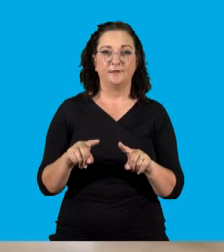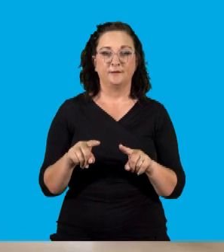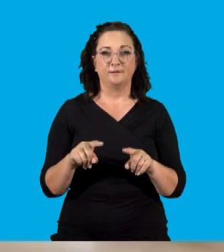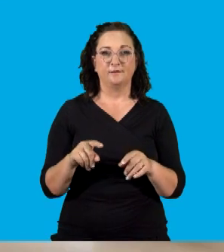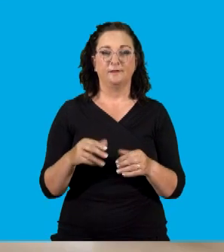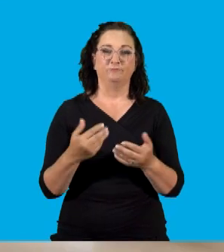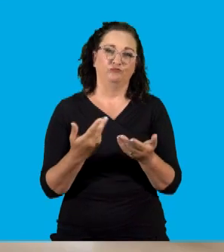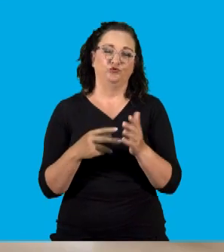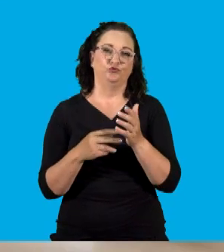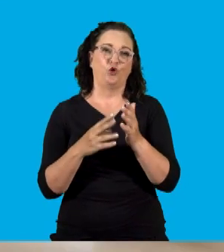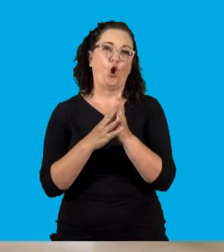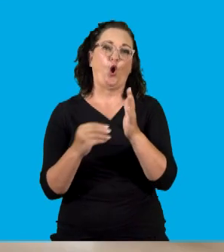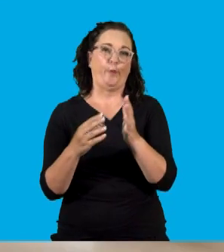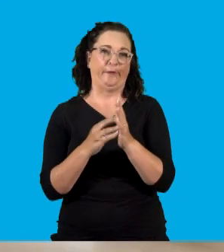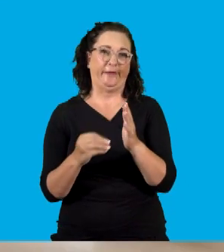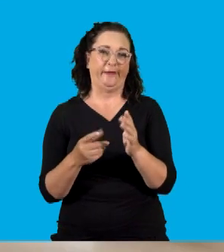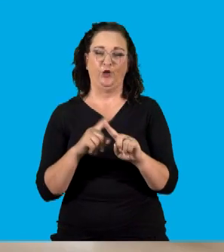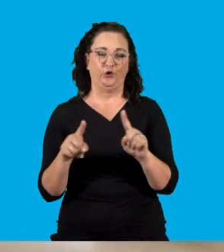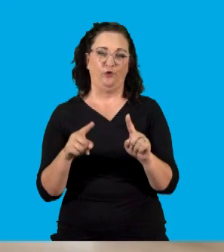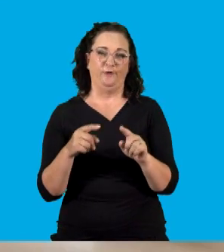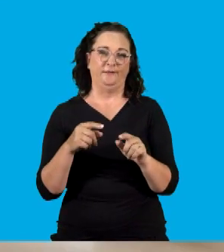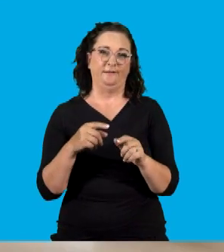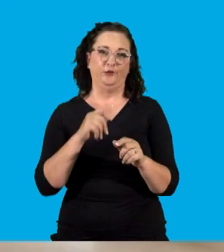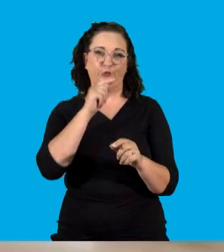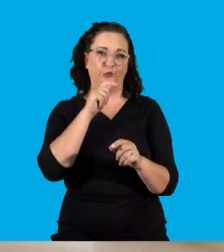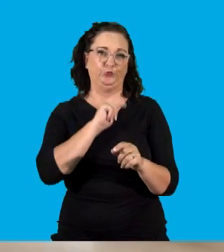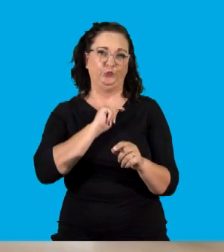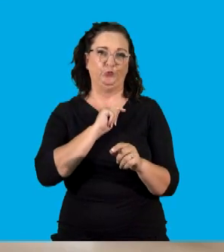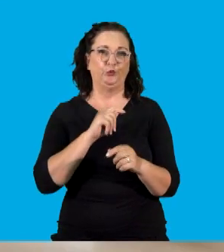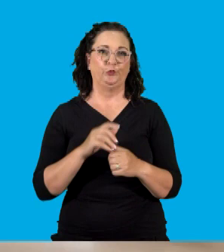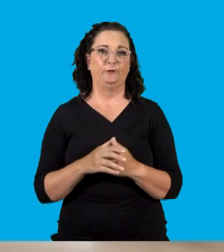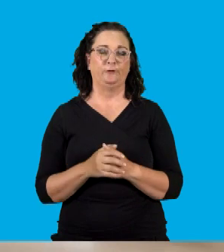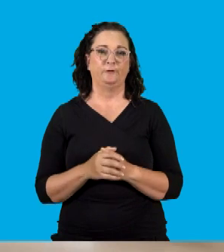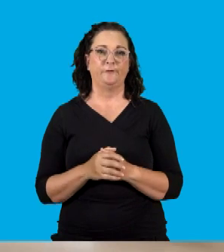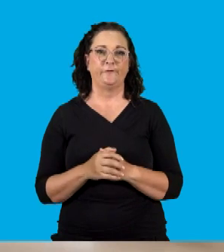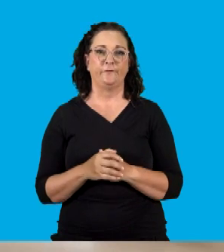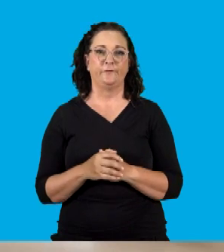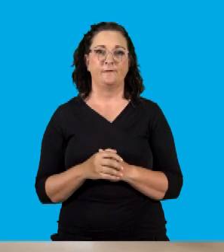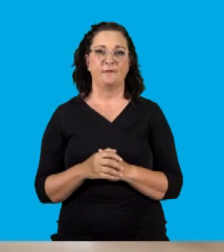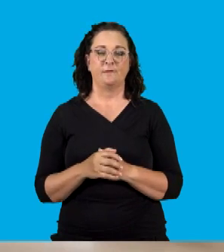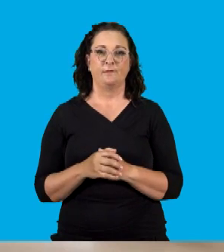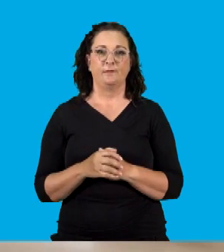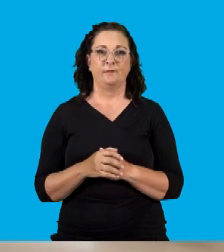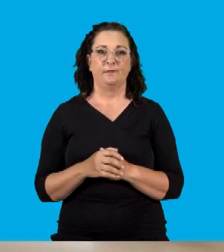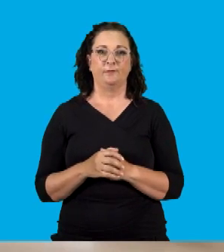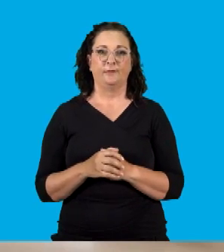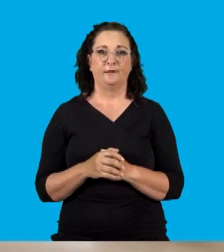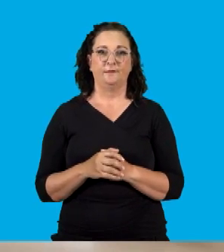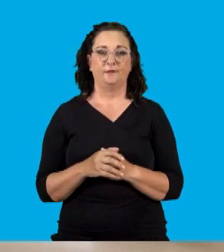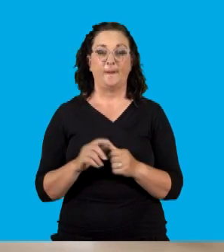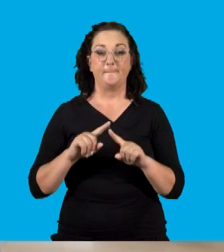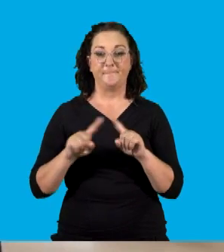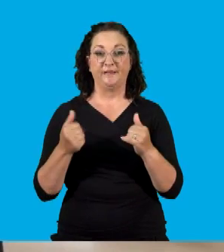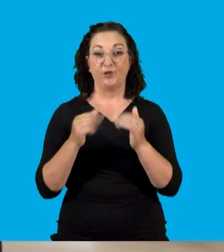for them to resemble as if they are the same thing, whereby they are not. And they like to counterfeit goods of those goods